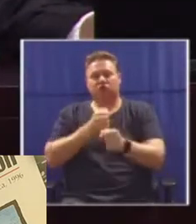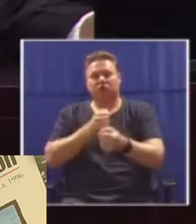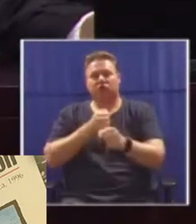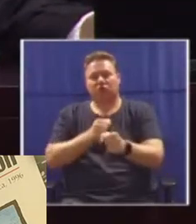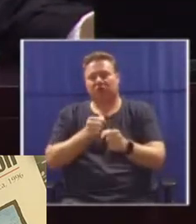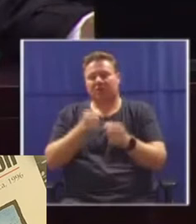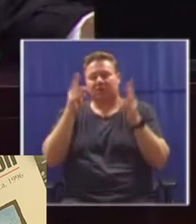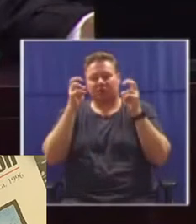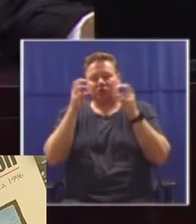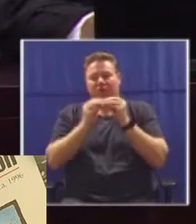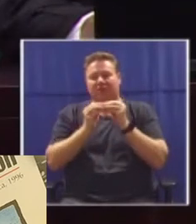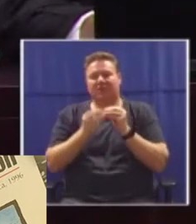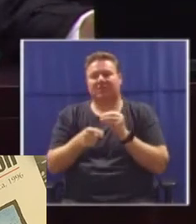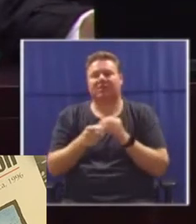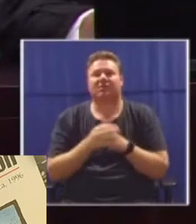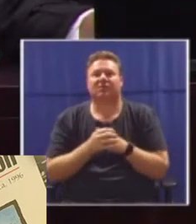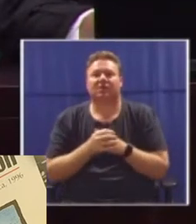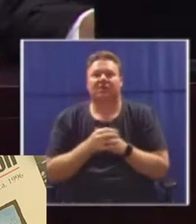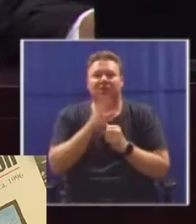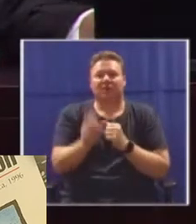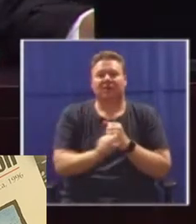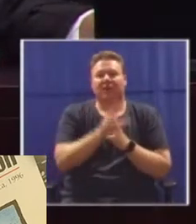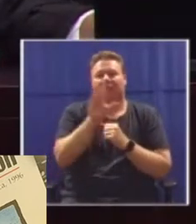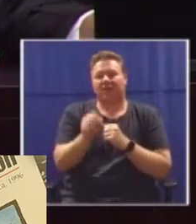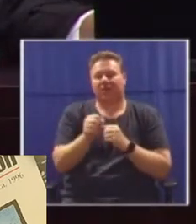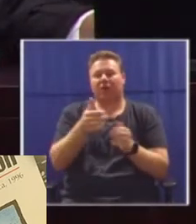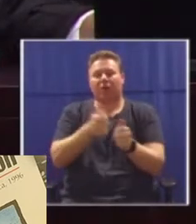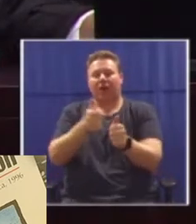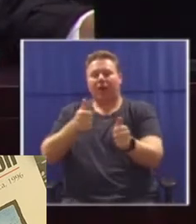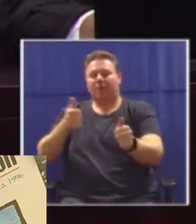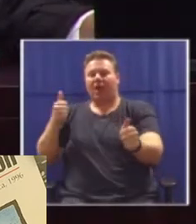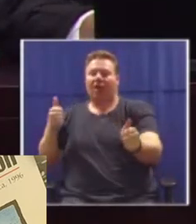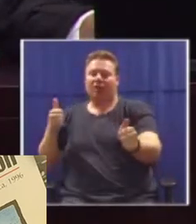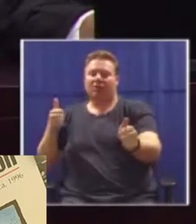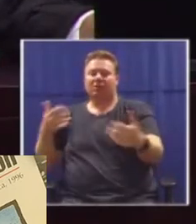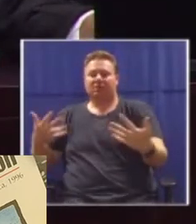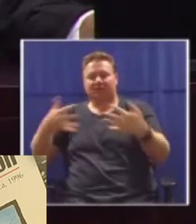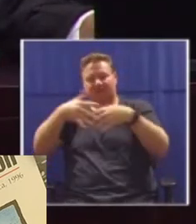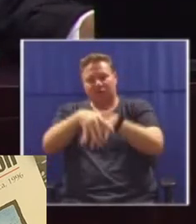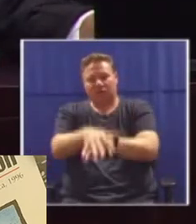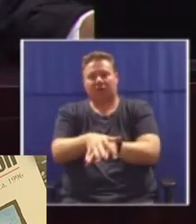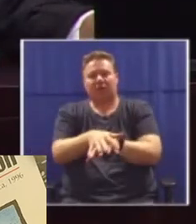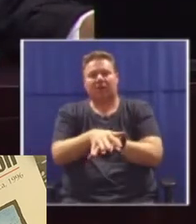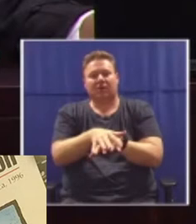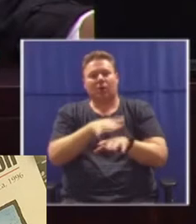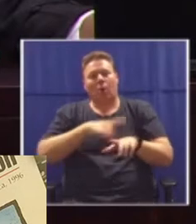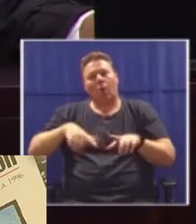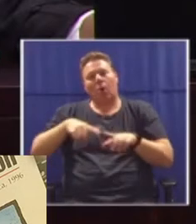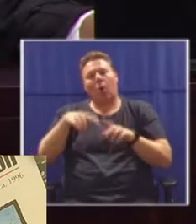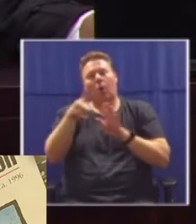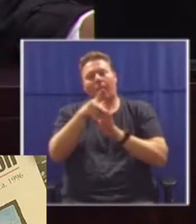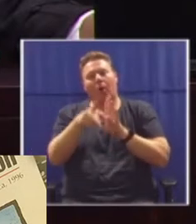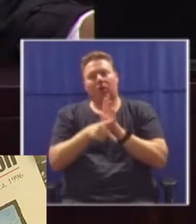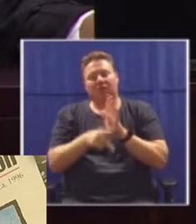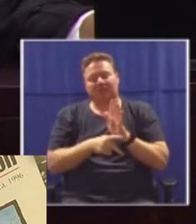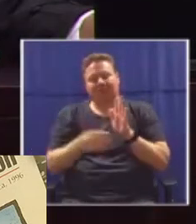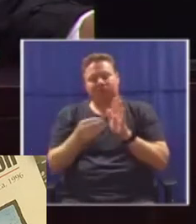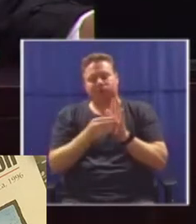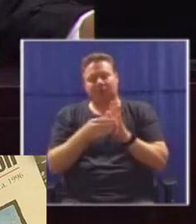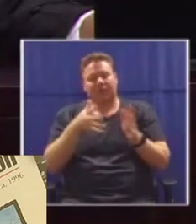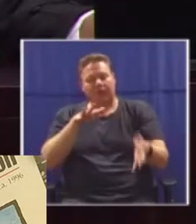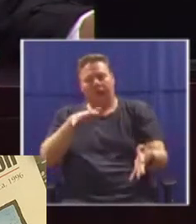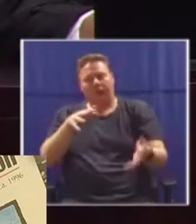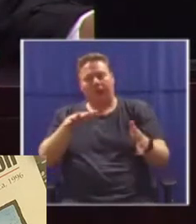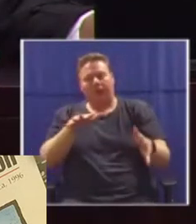issue. In part, South Africa was also lagging behind in synchronizing our domestic policy and aligning it with international